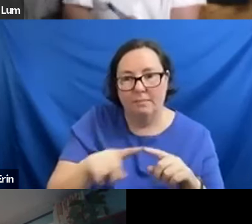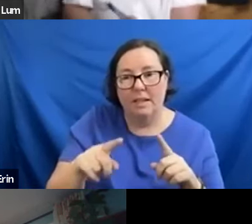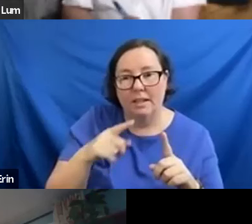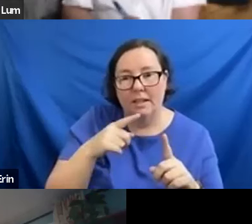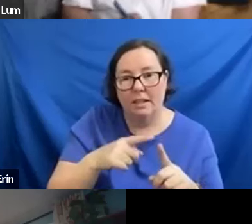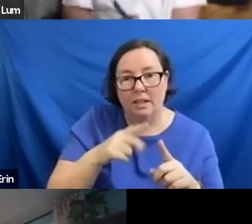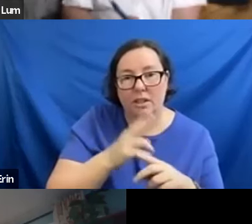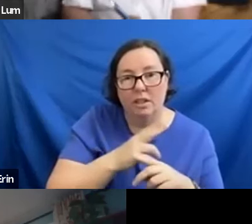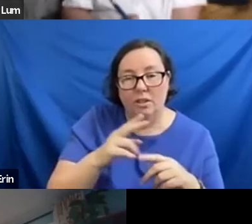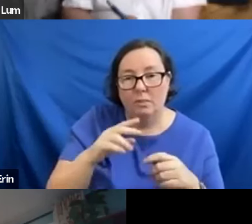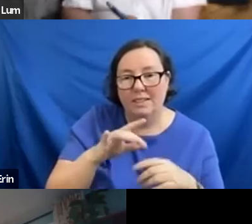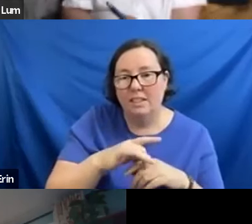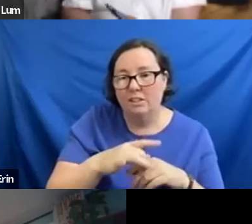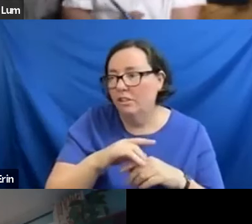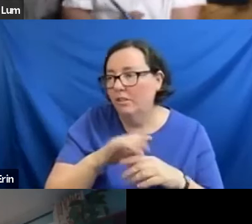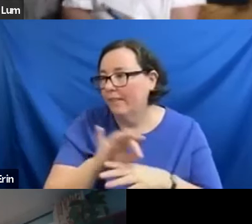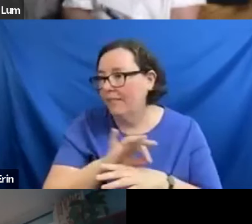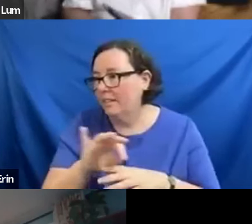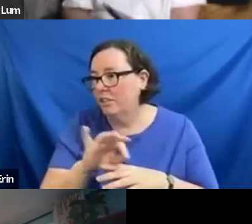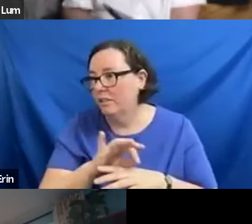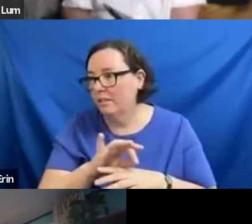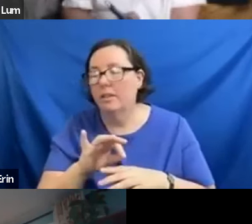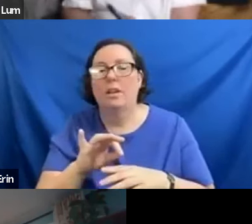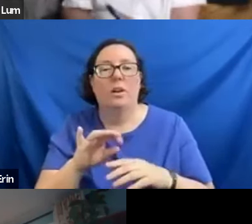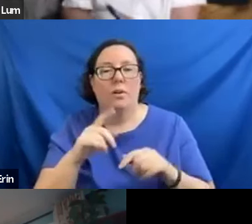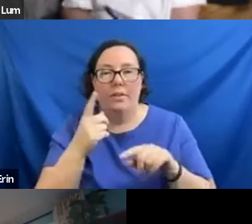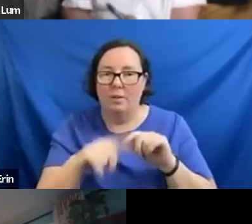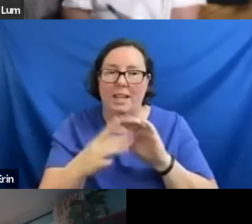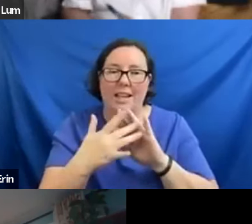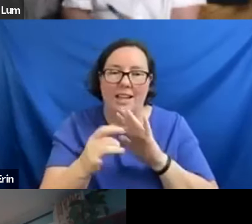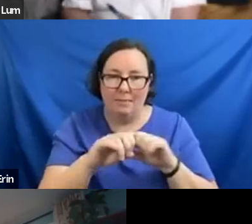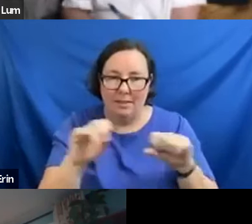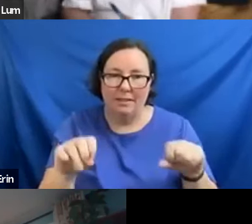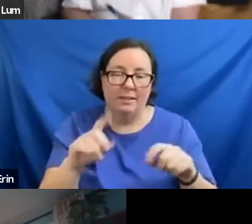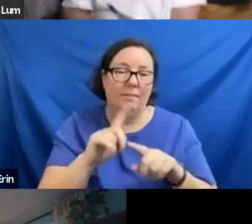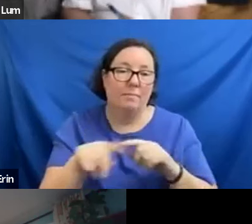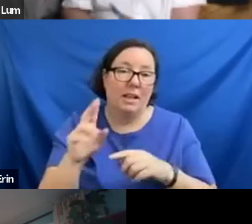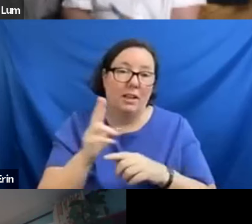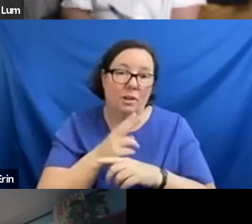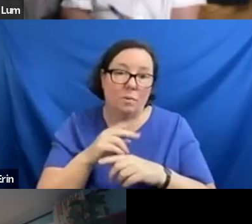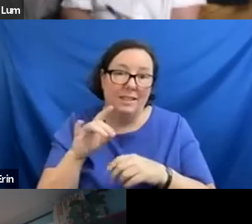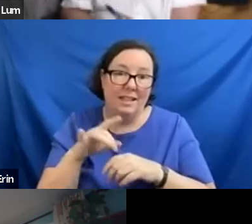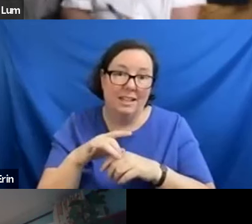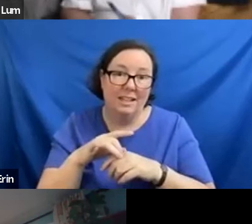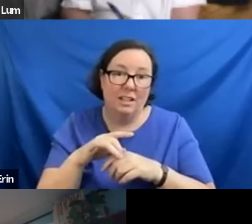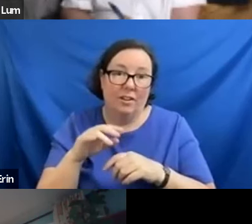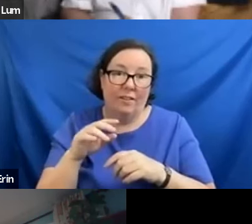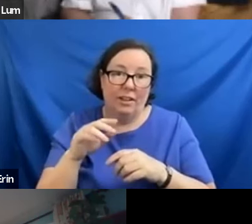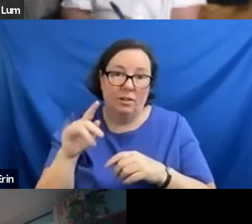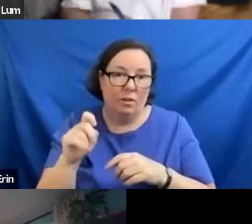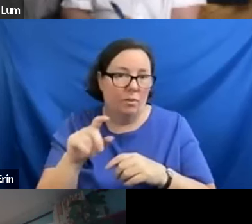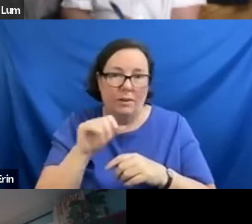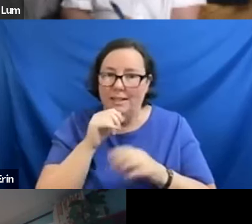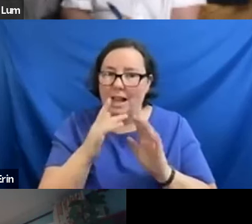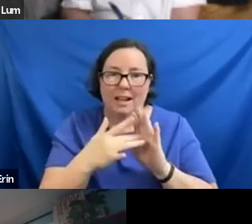using geographic factors such as zip code, census tract, or geocode is not gaming resistant. For